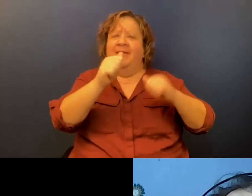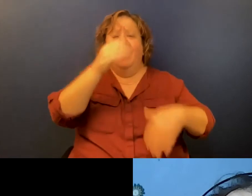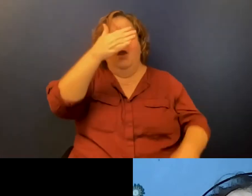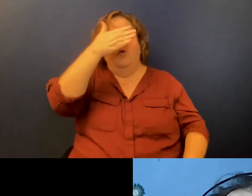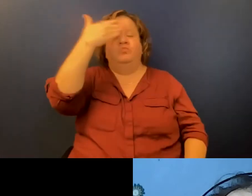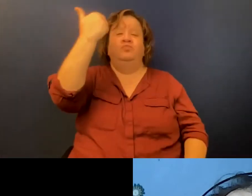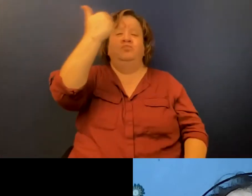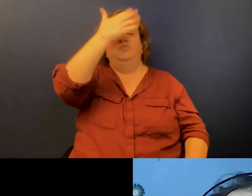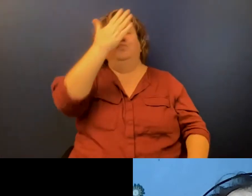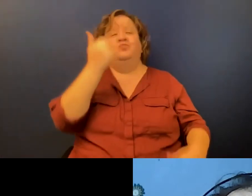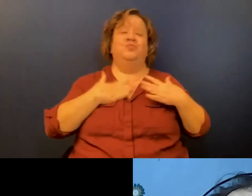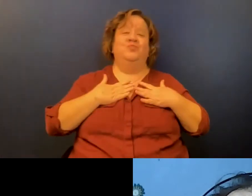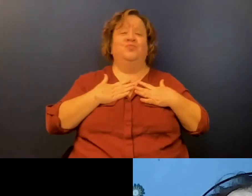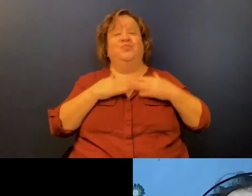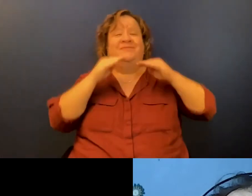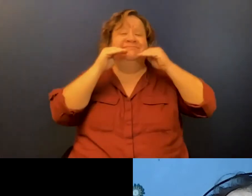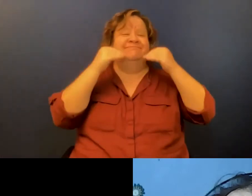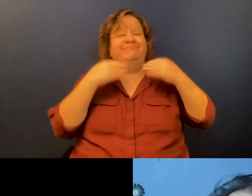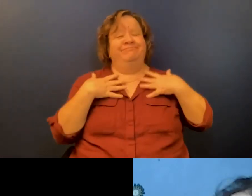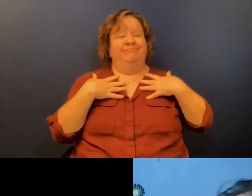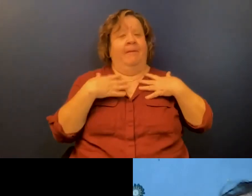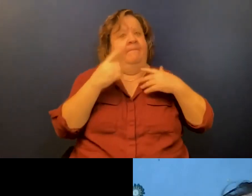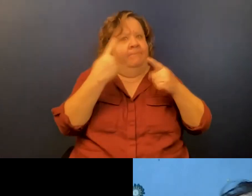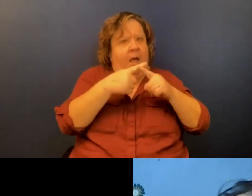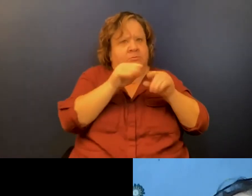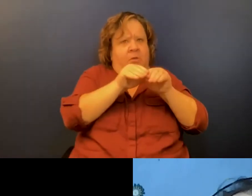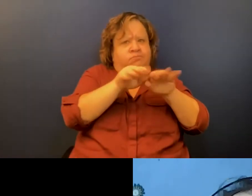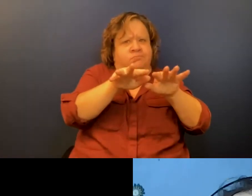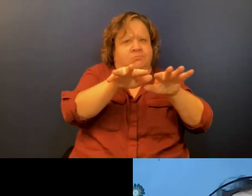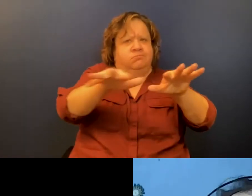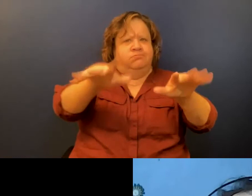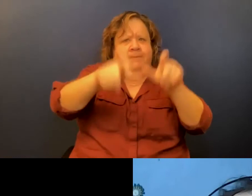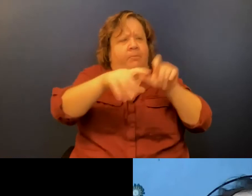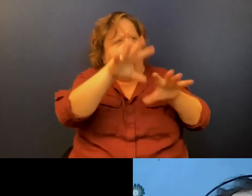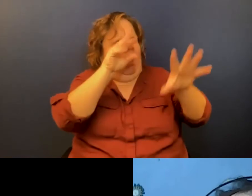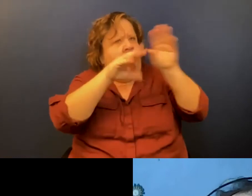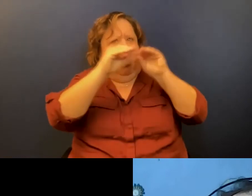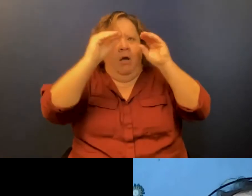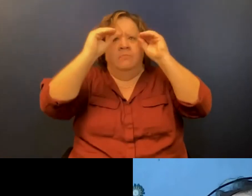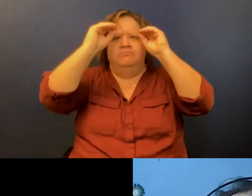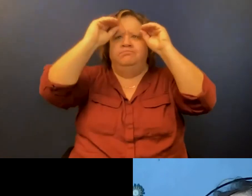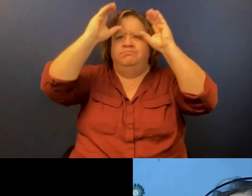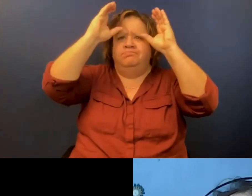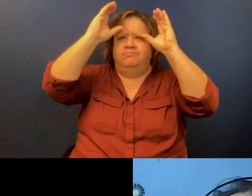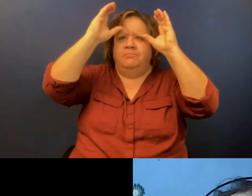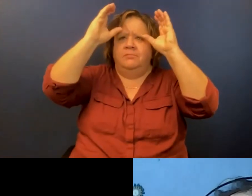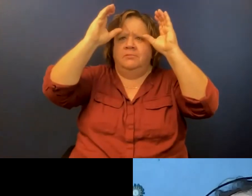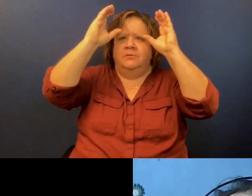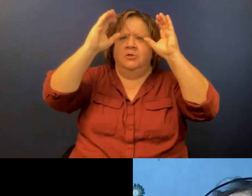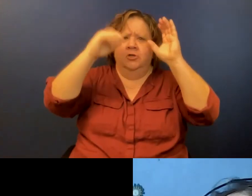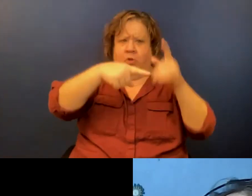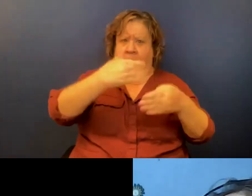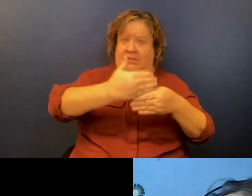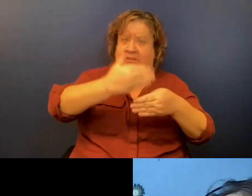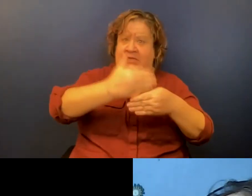different actors who have the responsibility of opening spaces for disability people with disability. We not